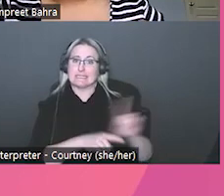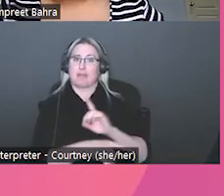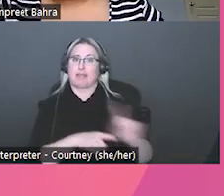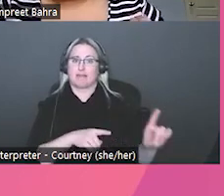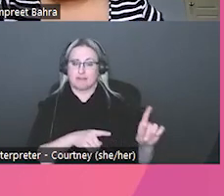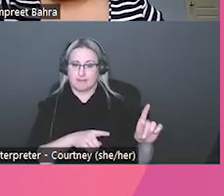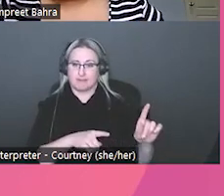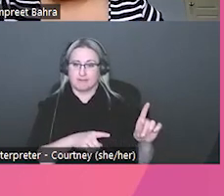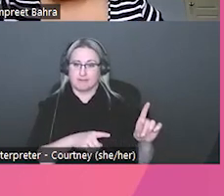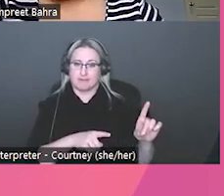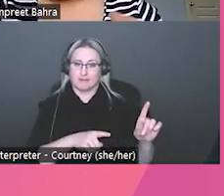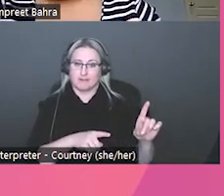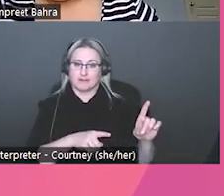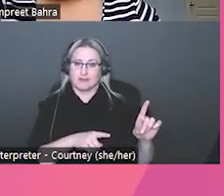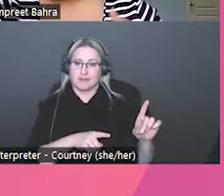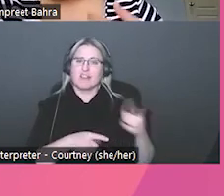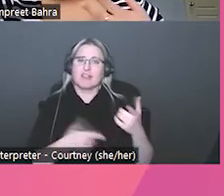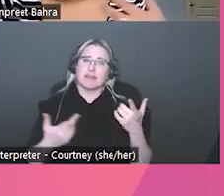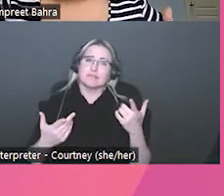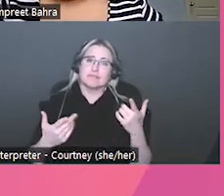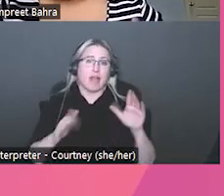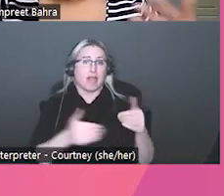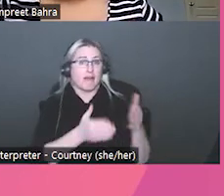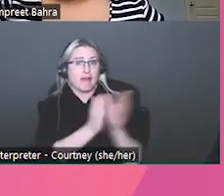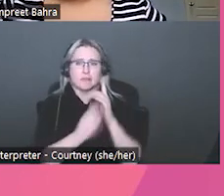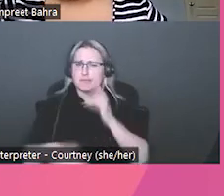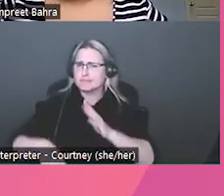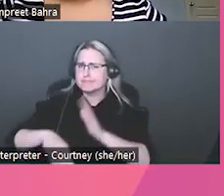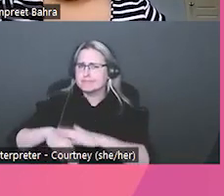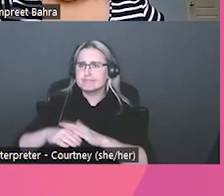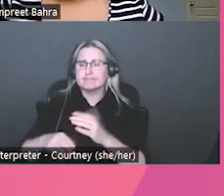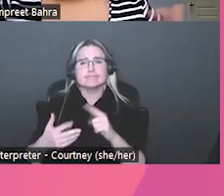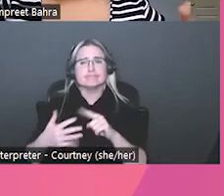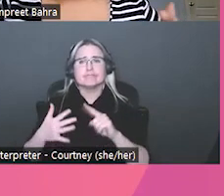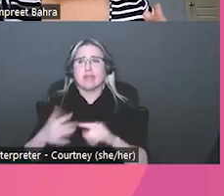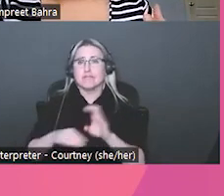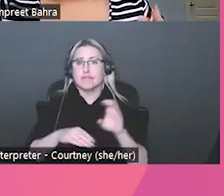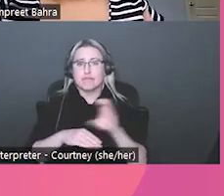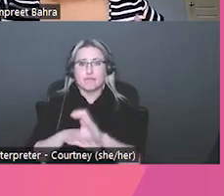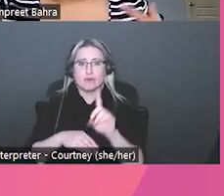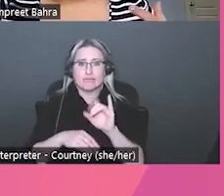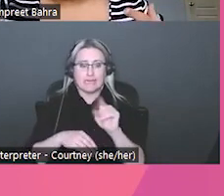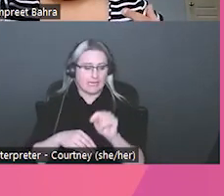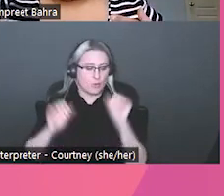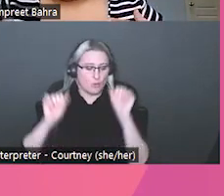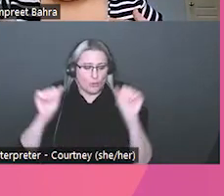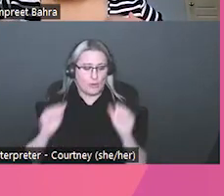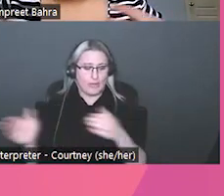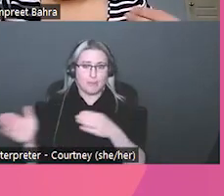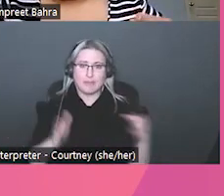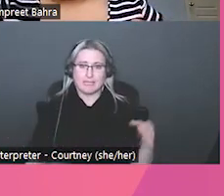a form of unsolicited advice for his diet and workout plan. And also this